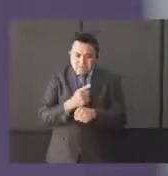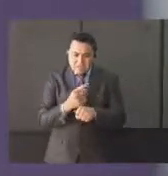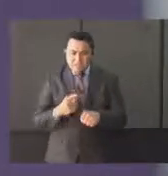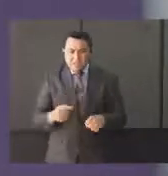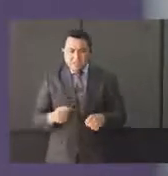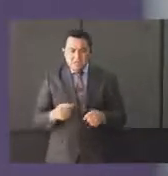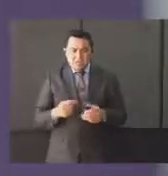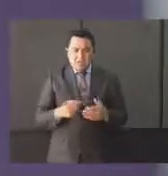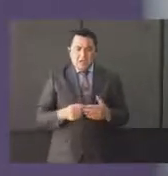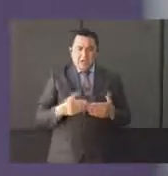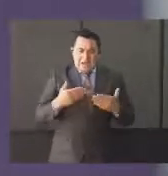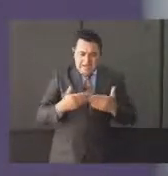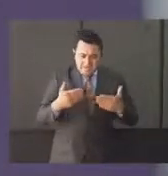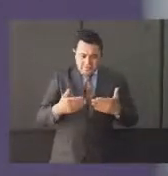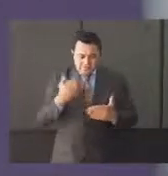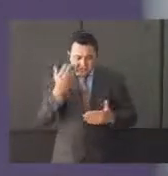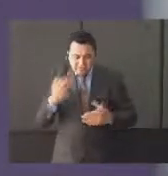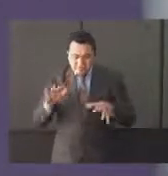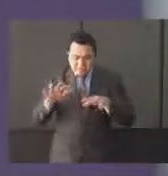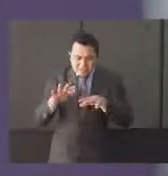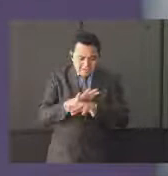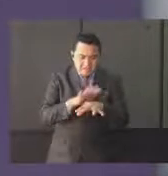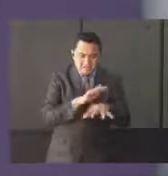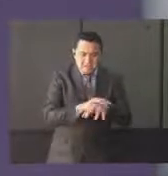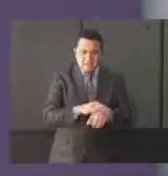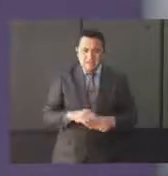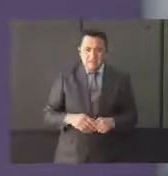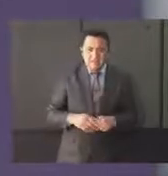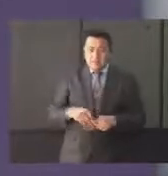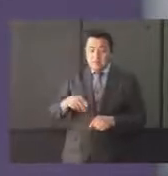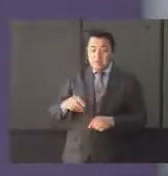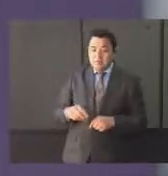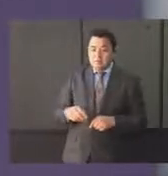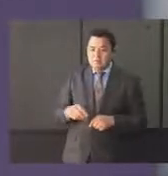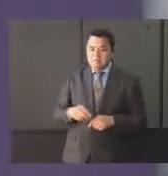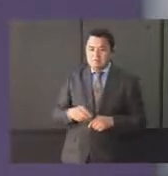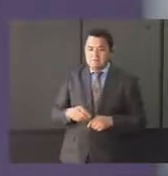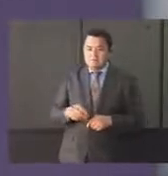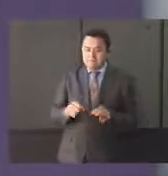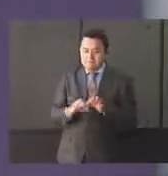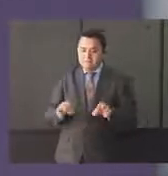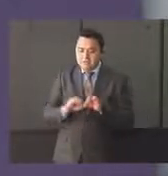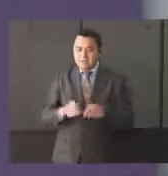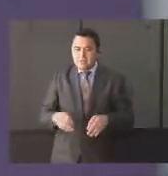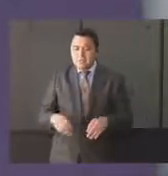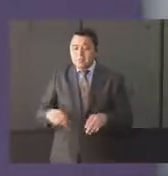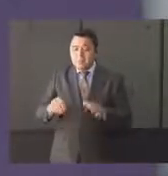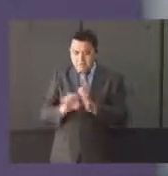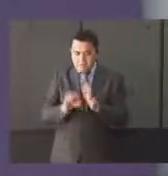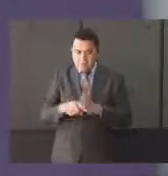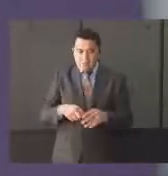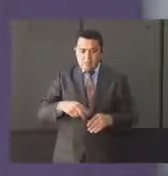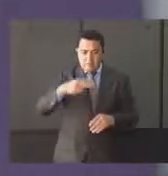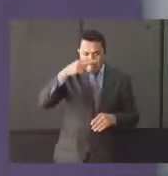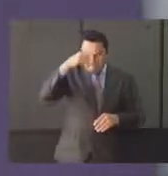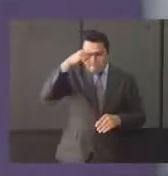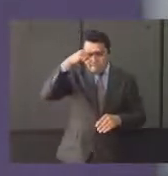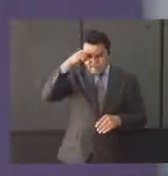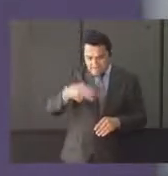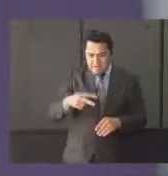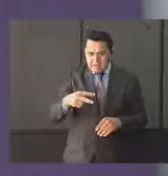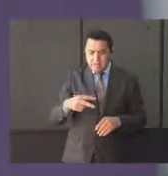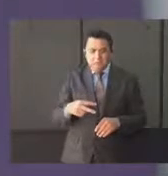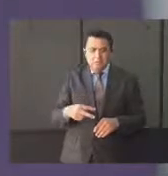the border. Why are they having to wait? Because a lot of people are expelled